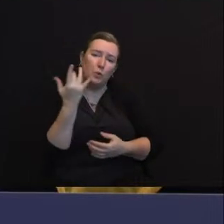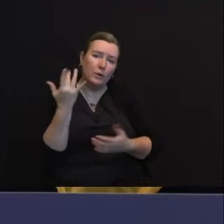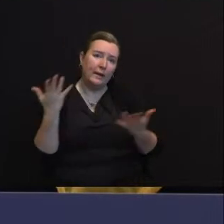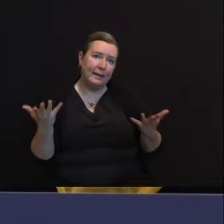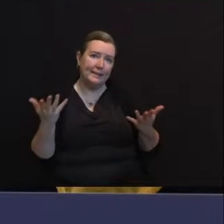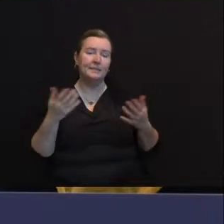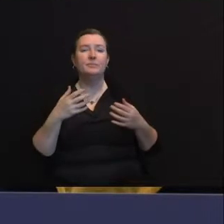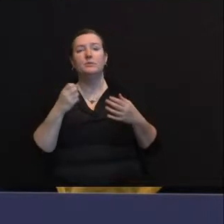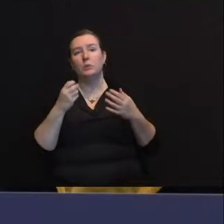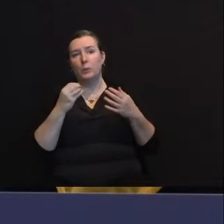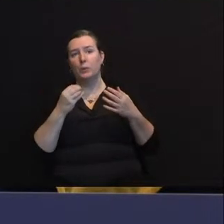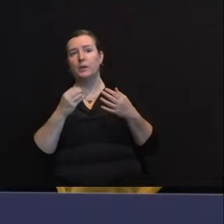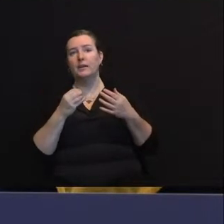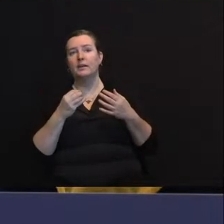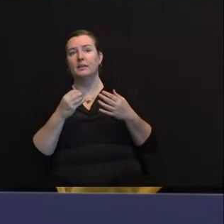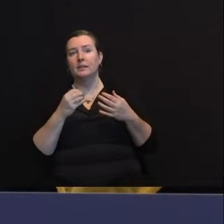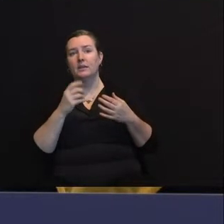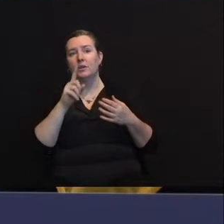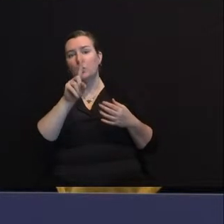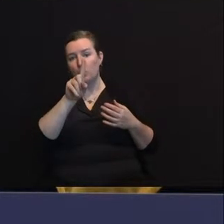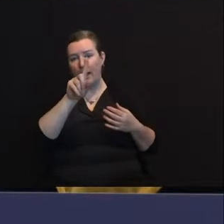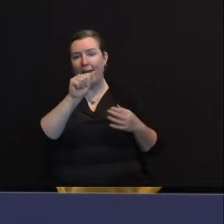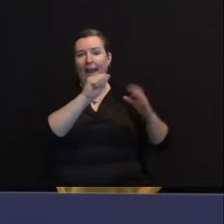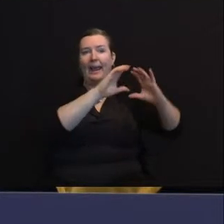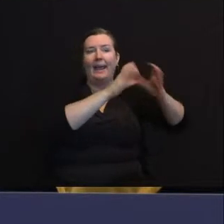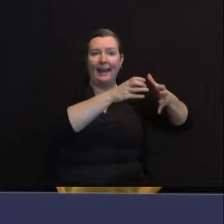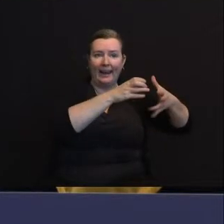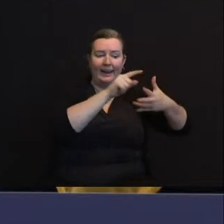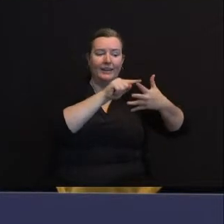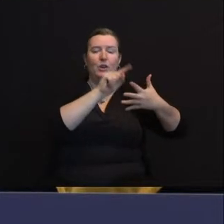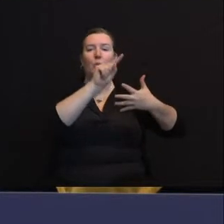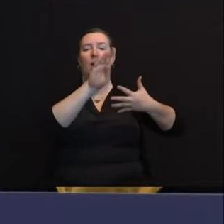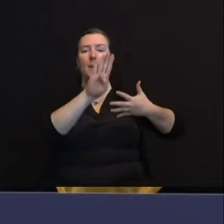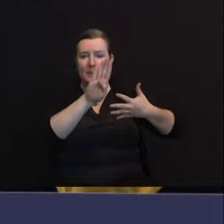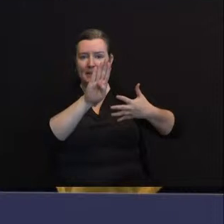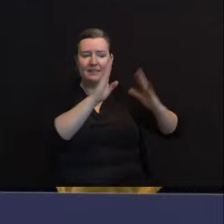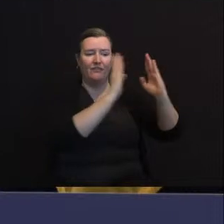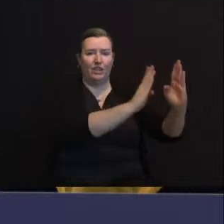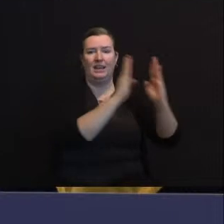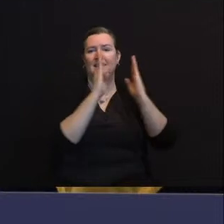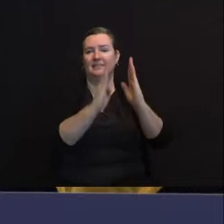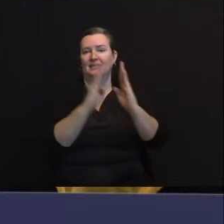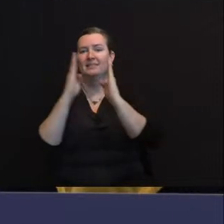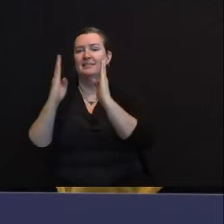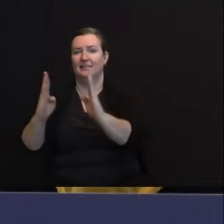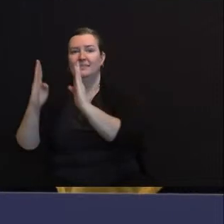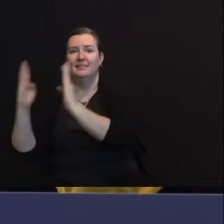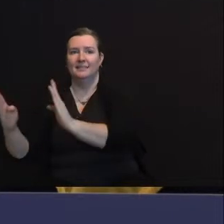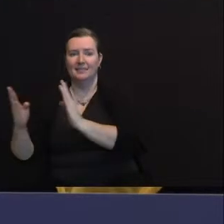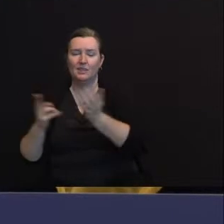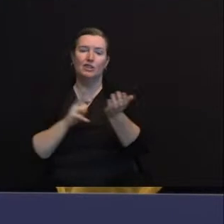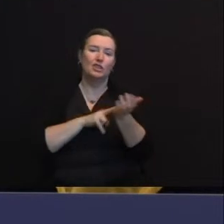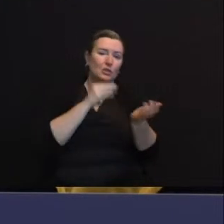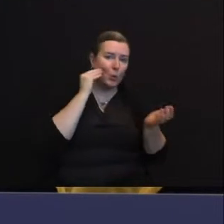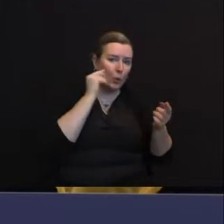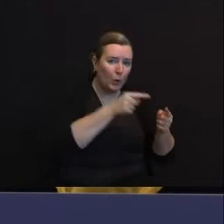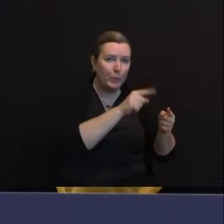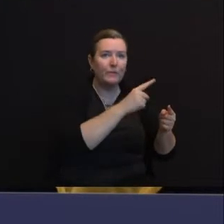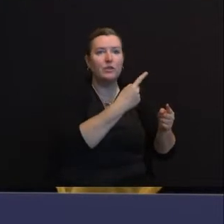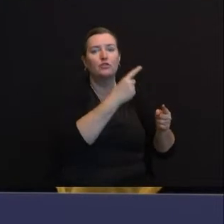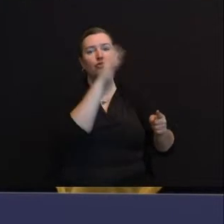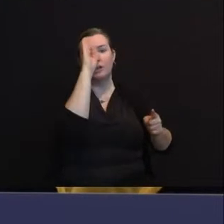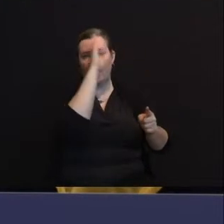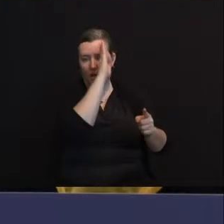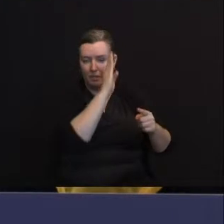long-term care, residents, and staff. That's many, many, many hundreds of thousands of people. in 1A alone, which is that